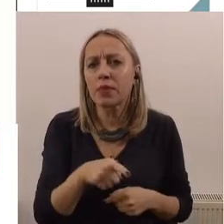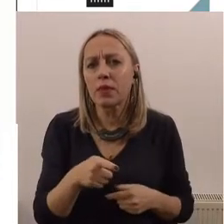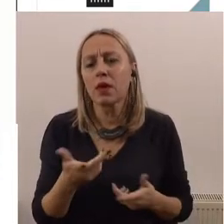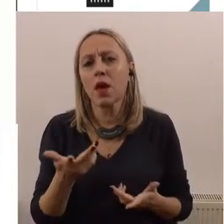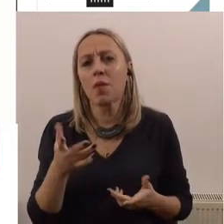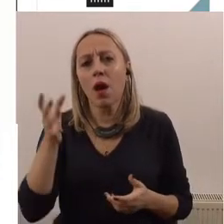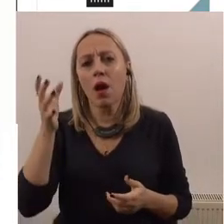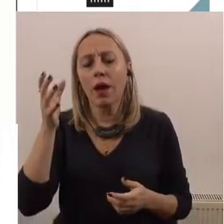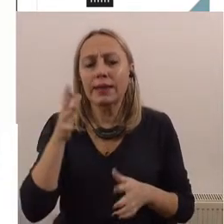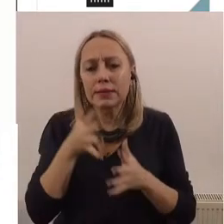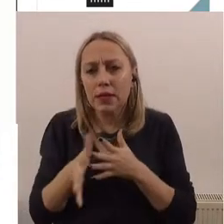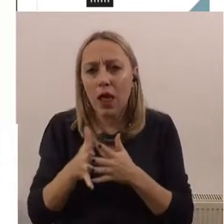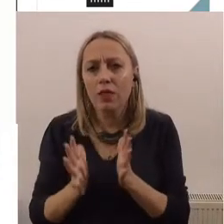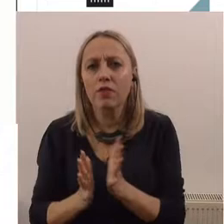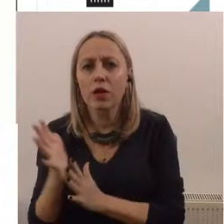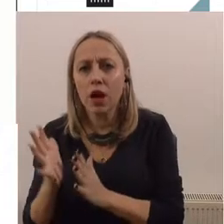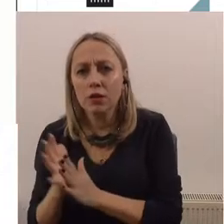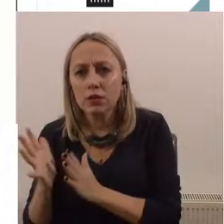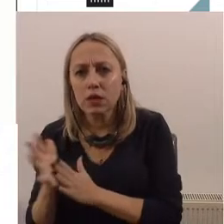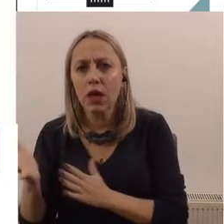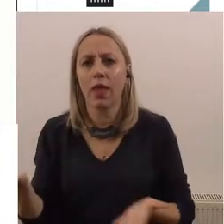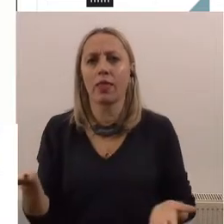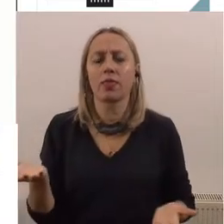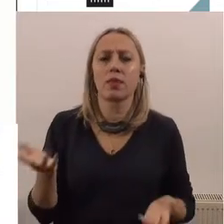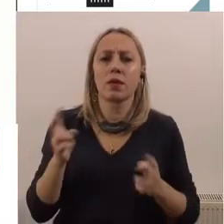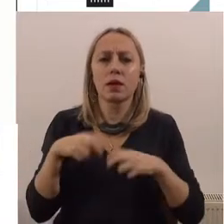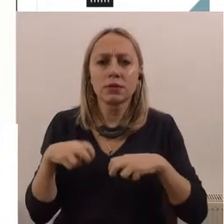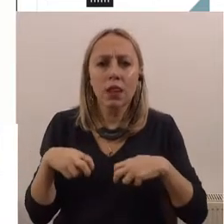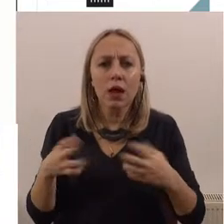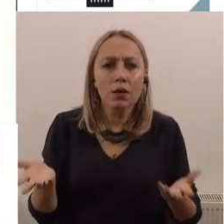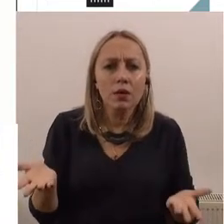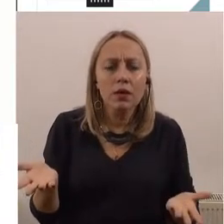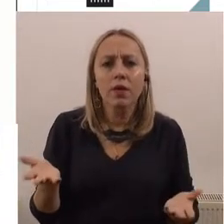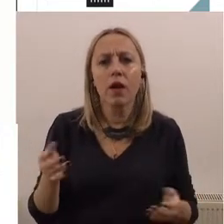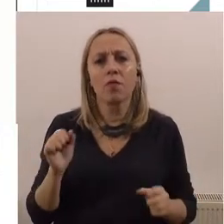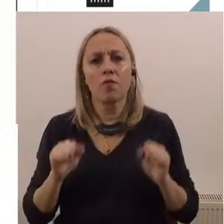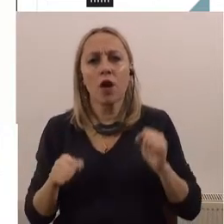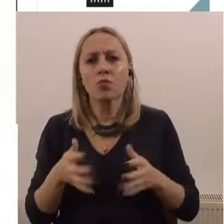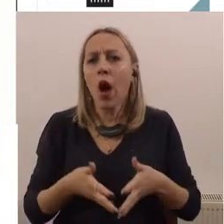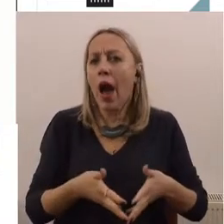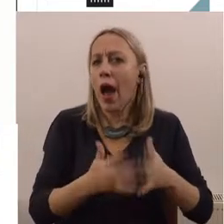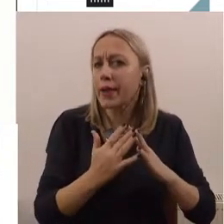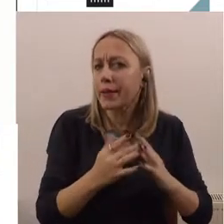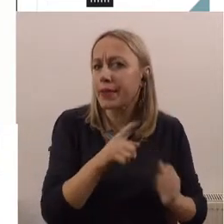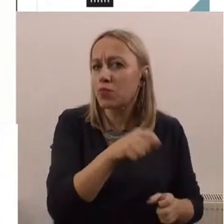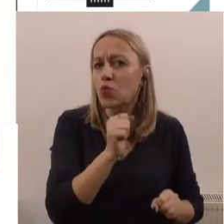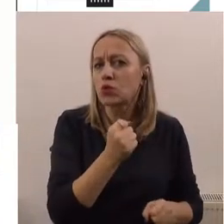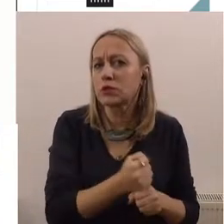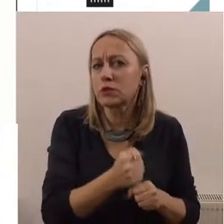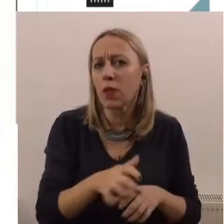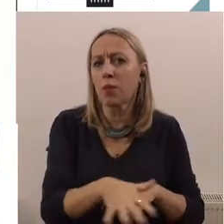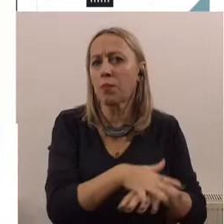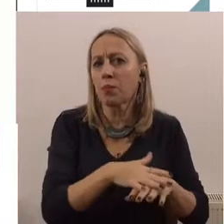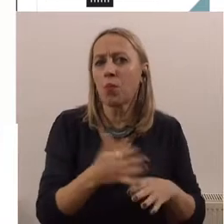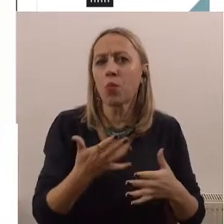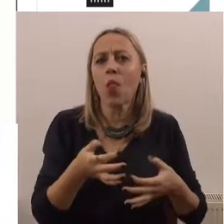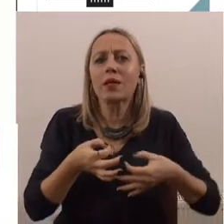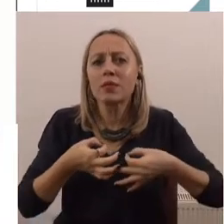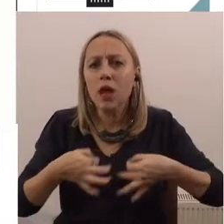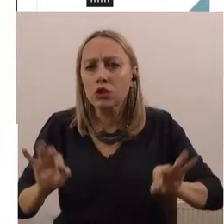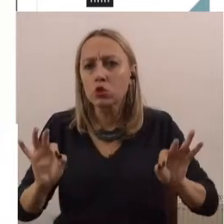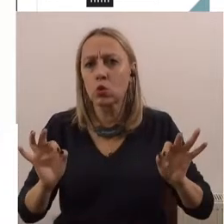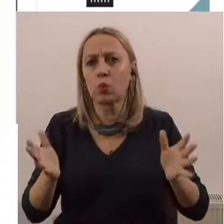Can we change the architecture? Can we make it more accessible or visible?